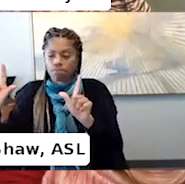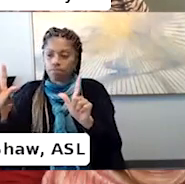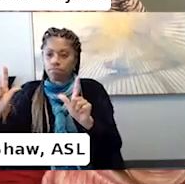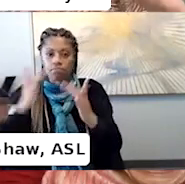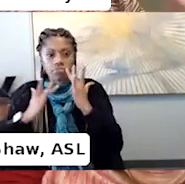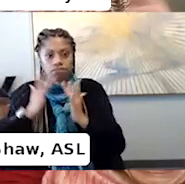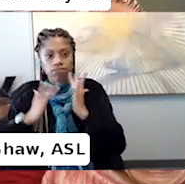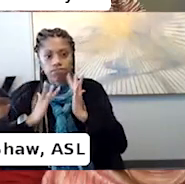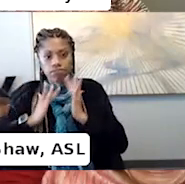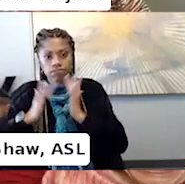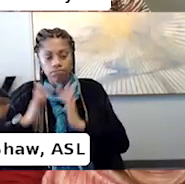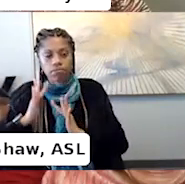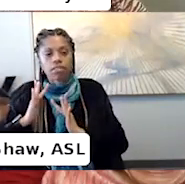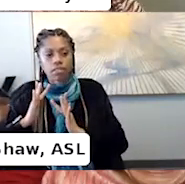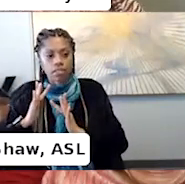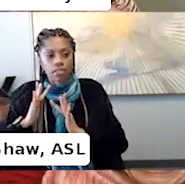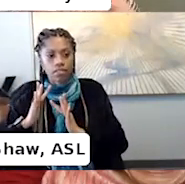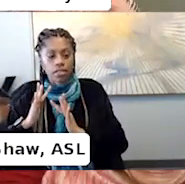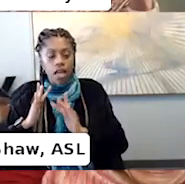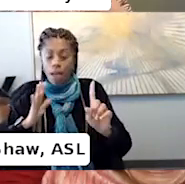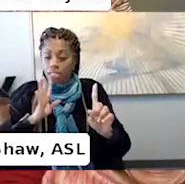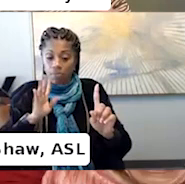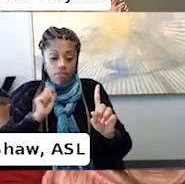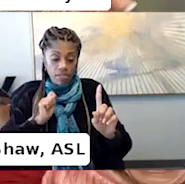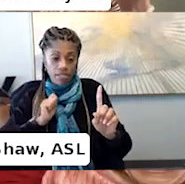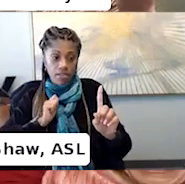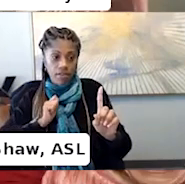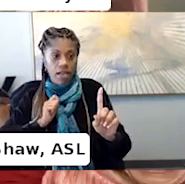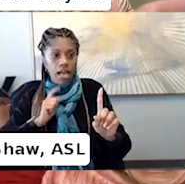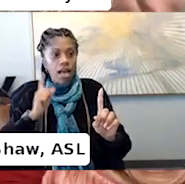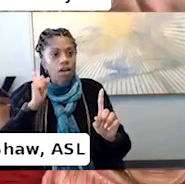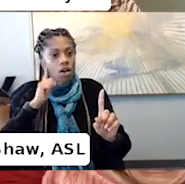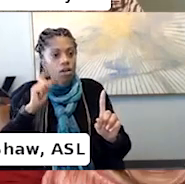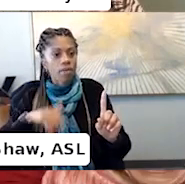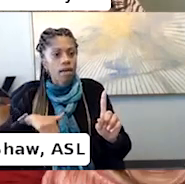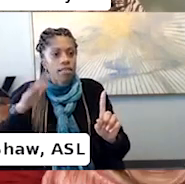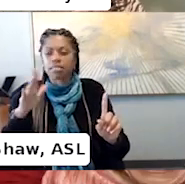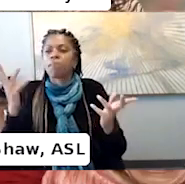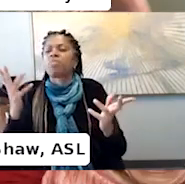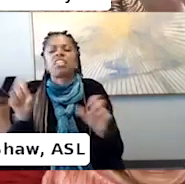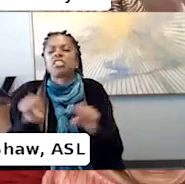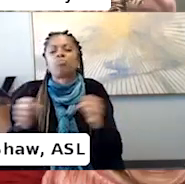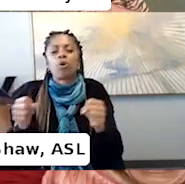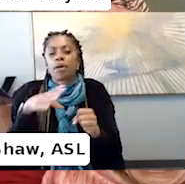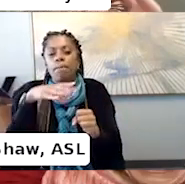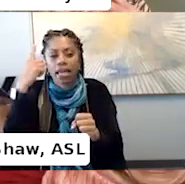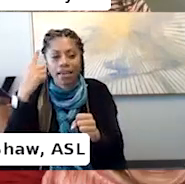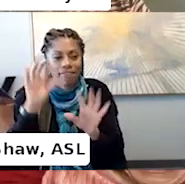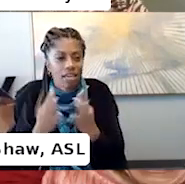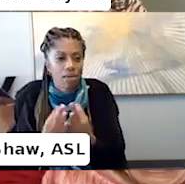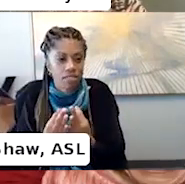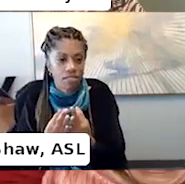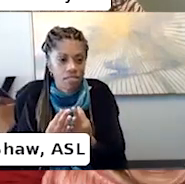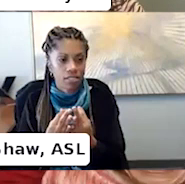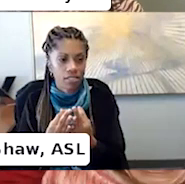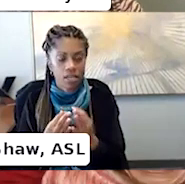Black families, so often growing up, I'm going to speak for myself. I heard about these broken Black families. Well, number one, my